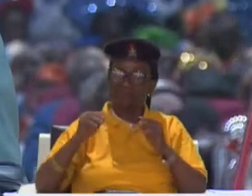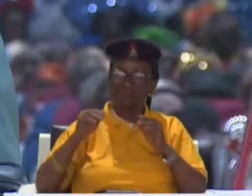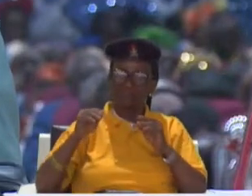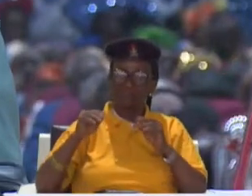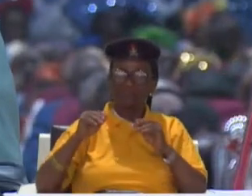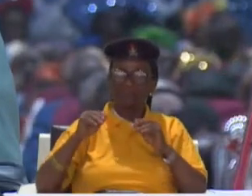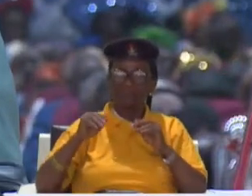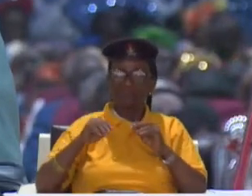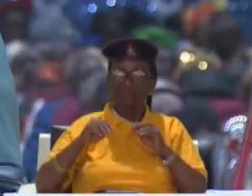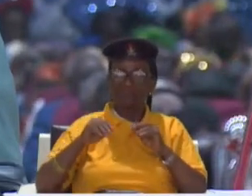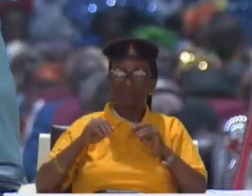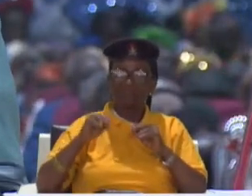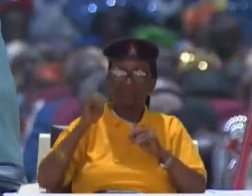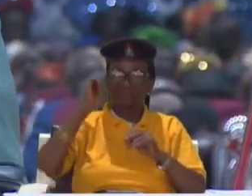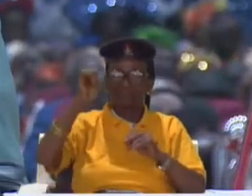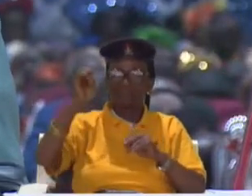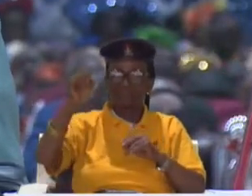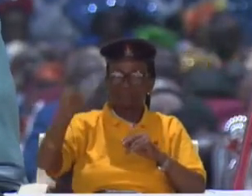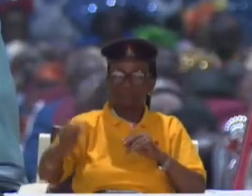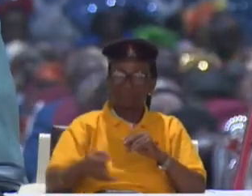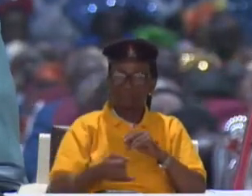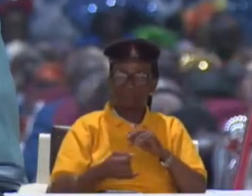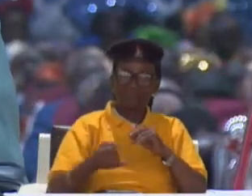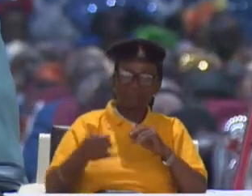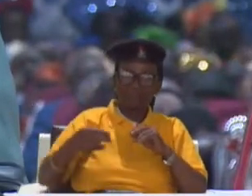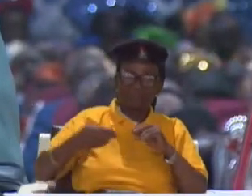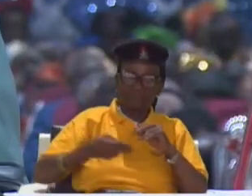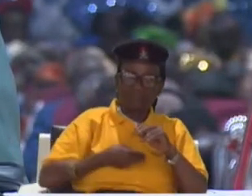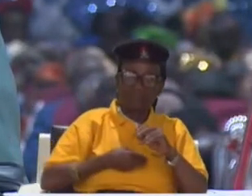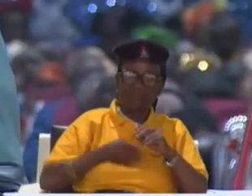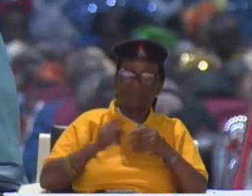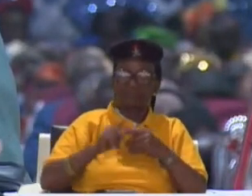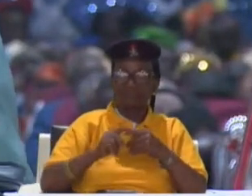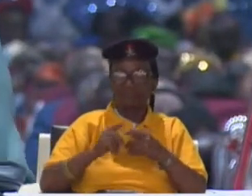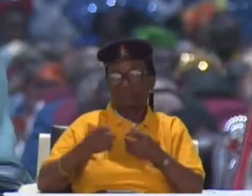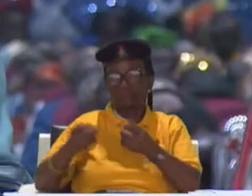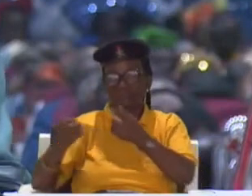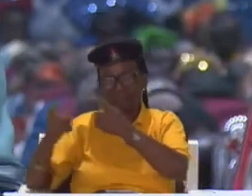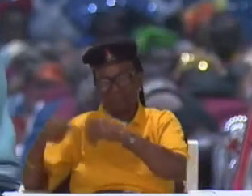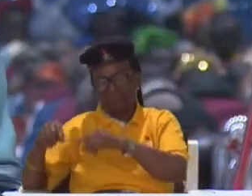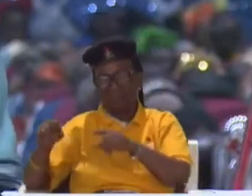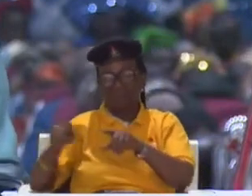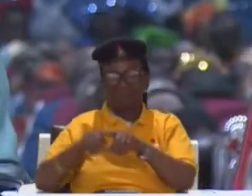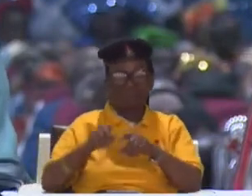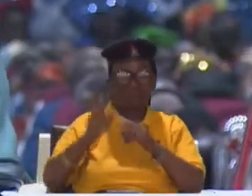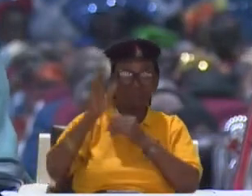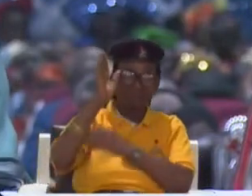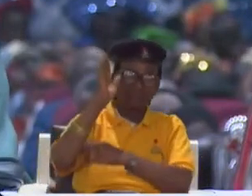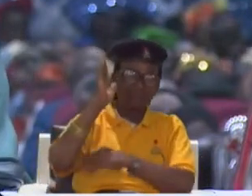He invited us to come. As God will have it,